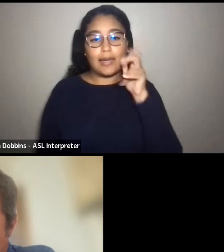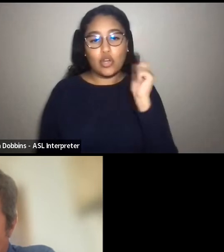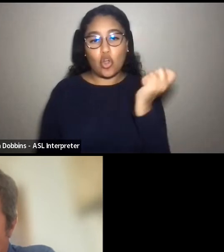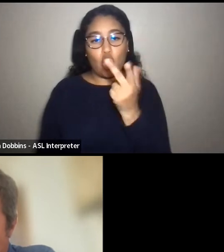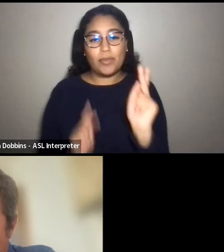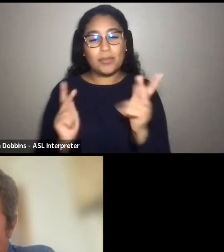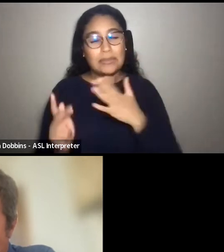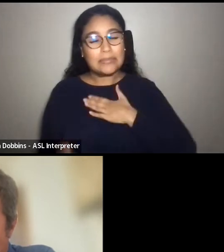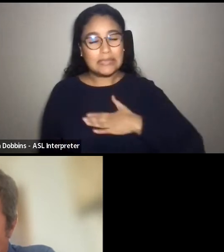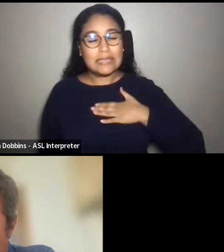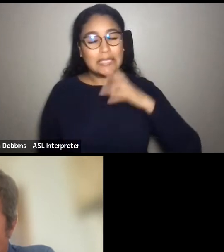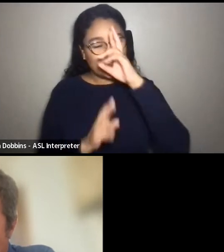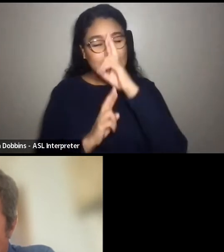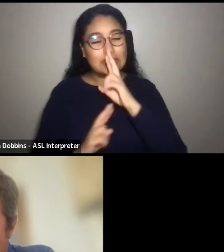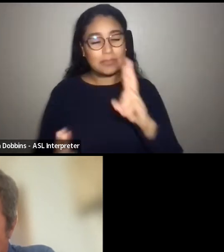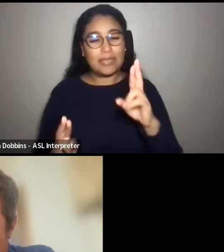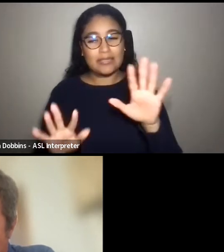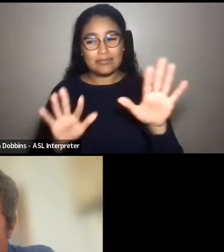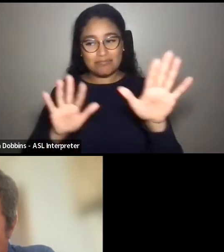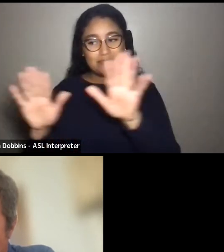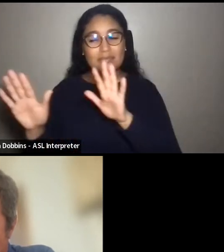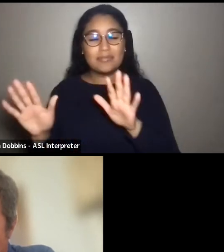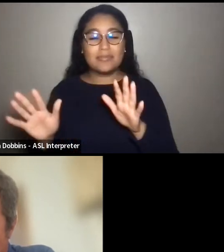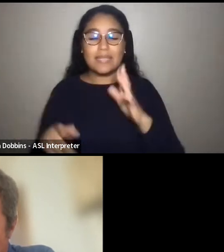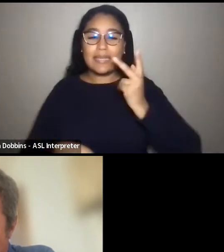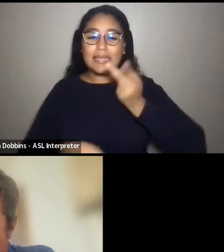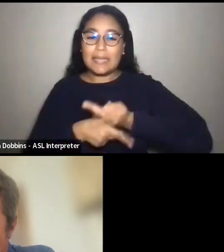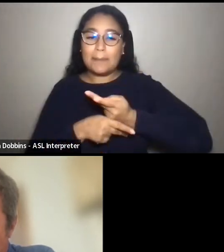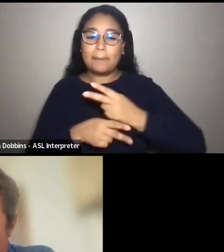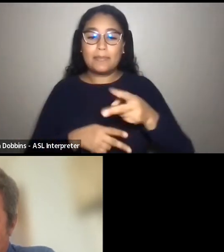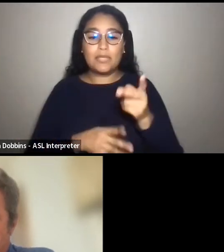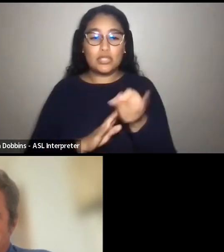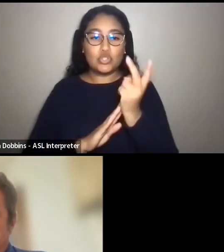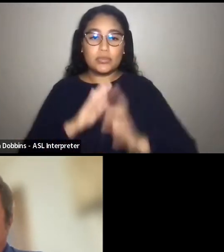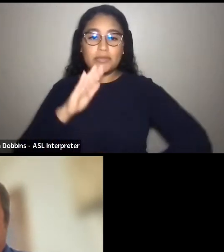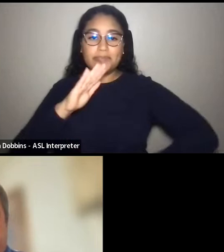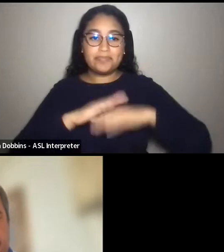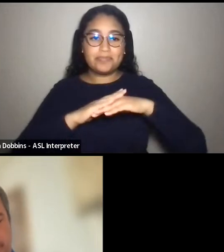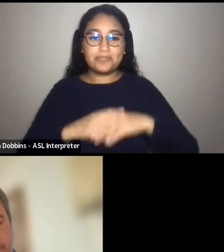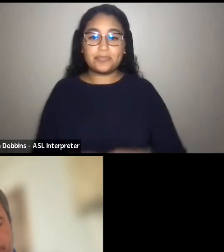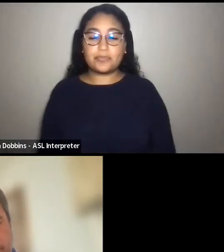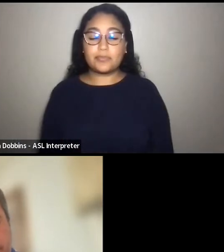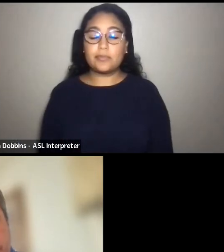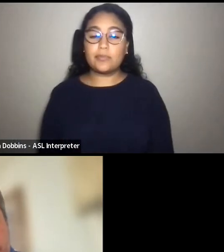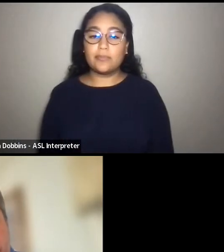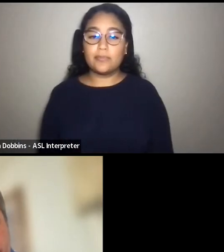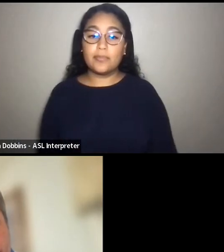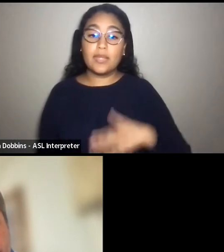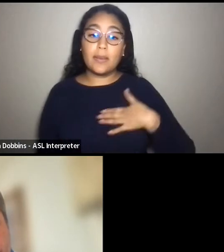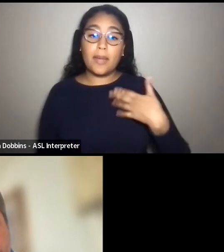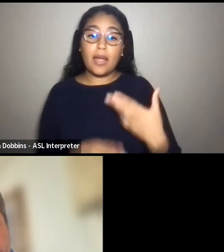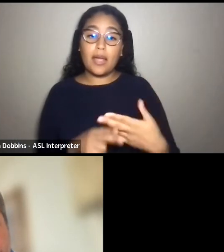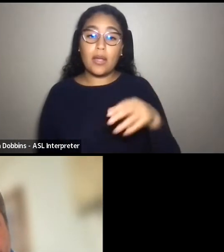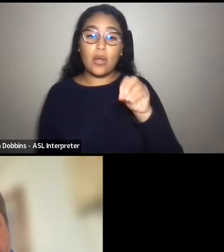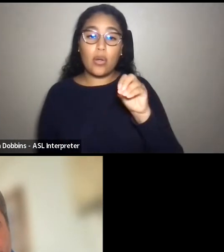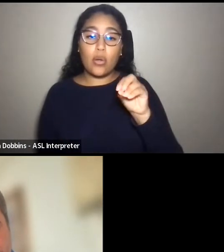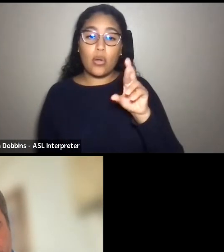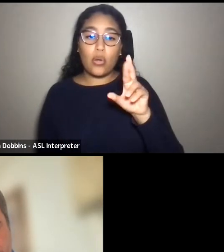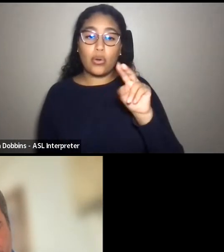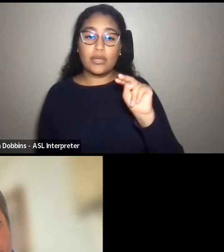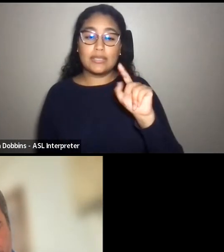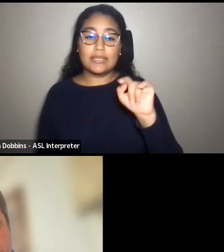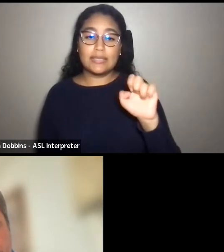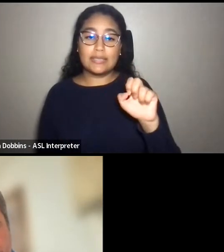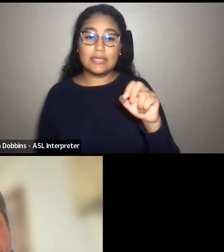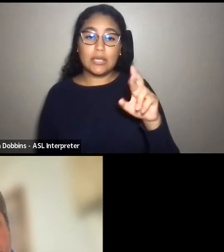So please be respectful of each other and stick to the 2 minutes. Thank you. My name is Ornette Rose, and I want my children